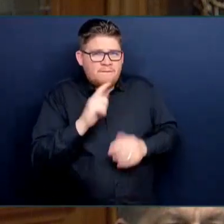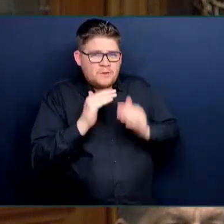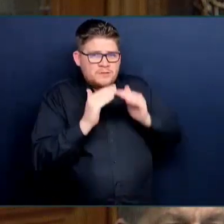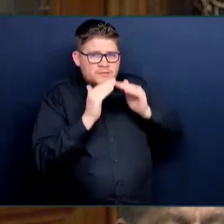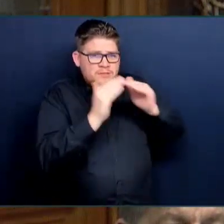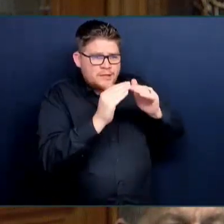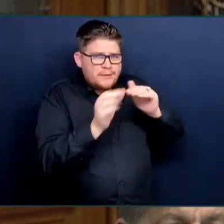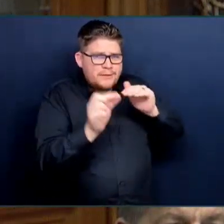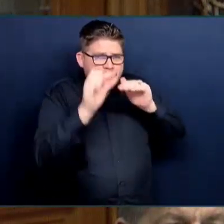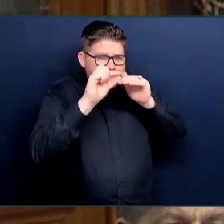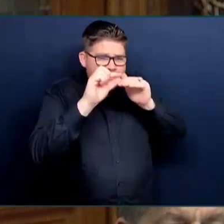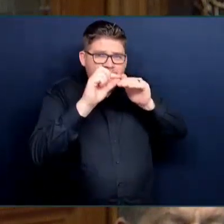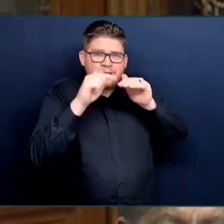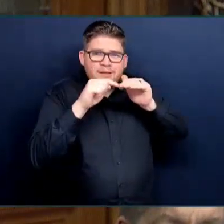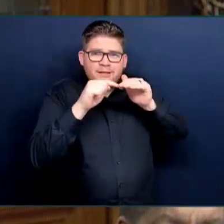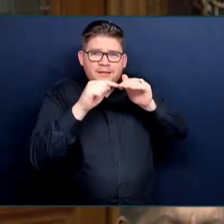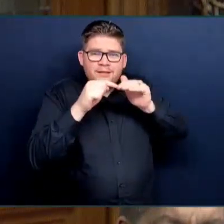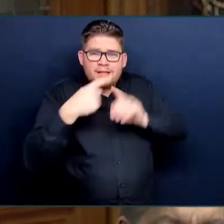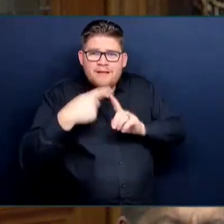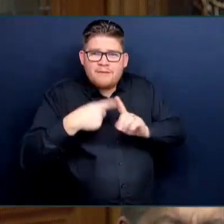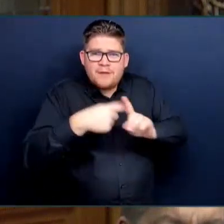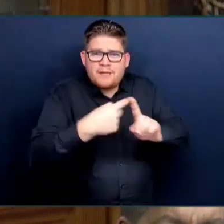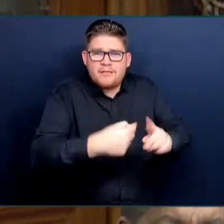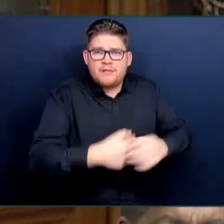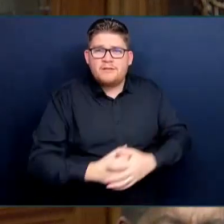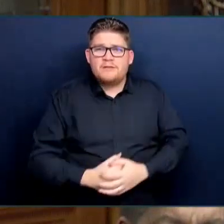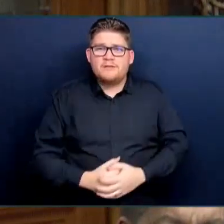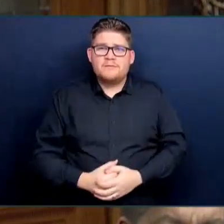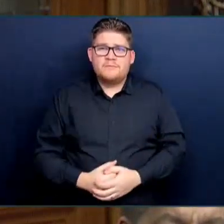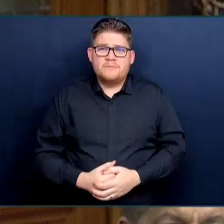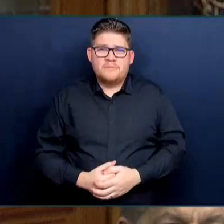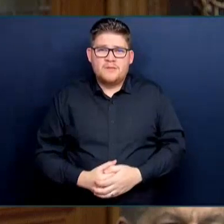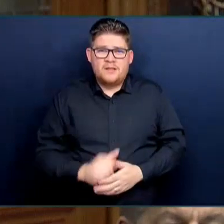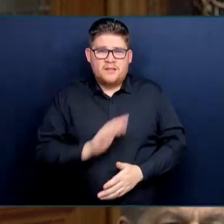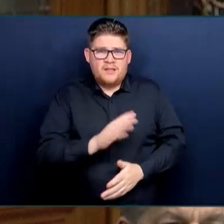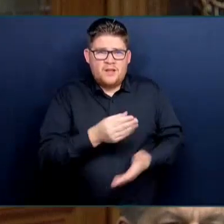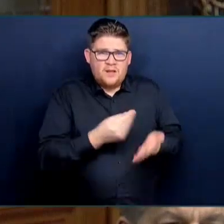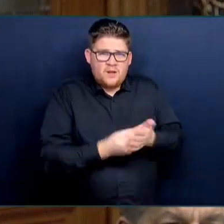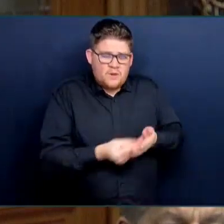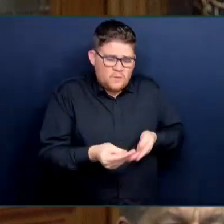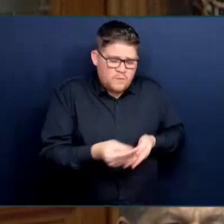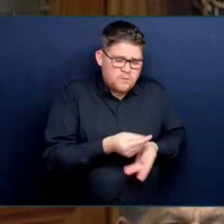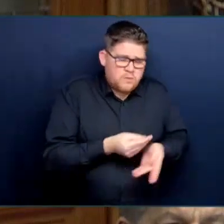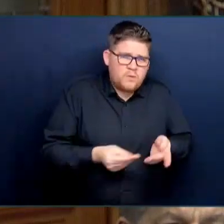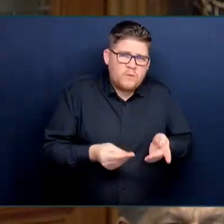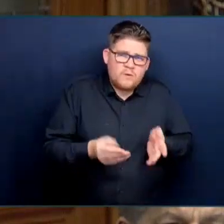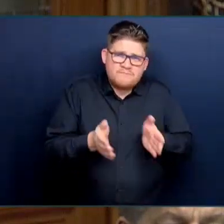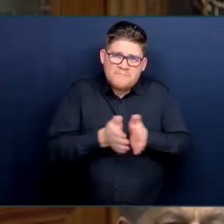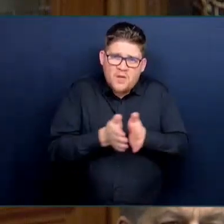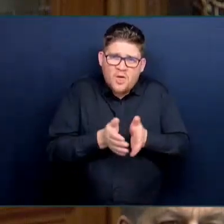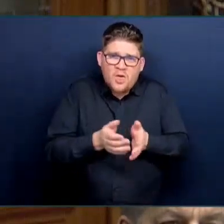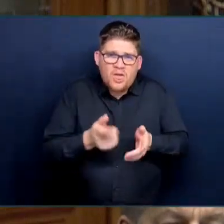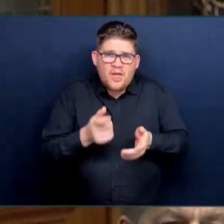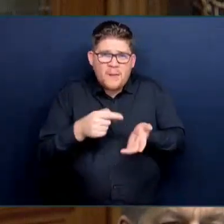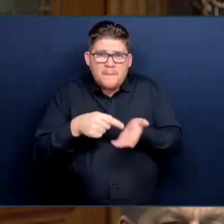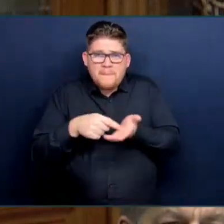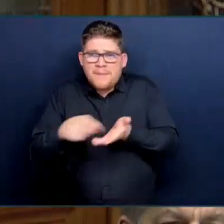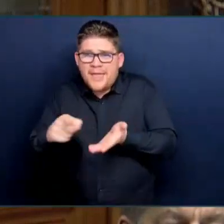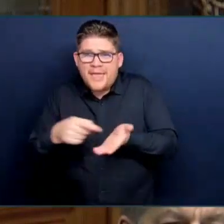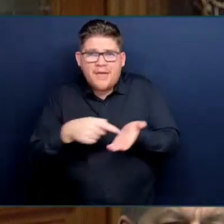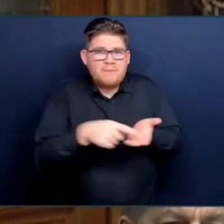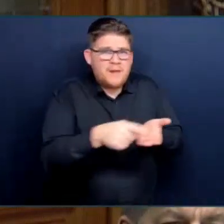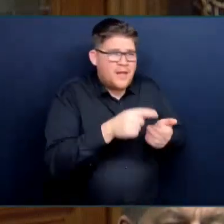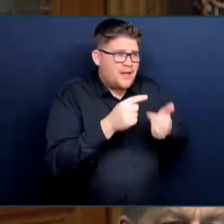Consider what it would take to try to make ends meet with that amount of money. And then consider that if you get a roommate or